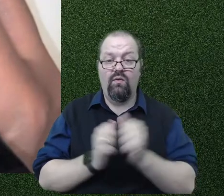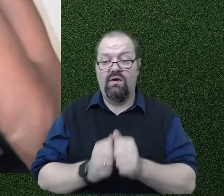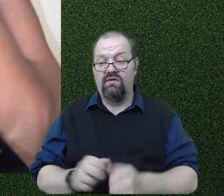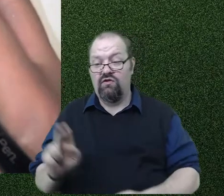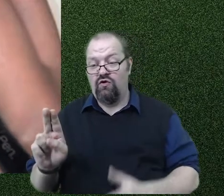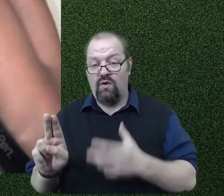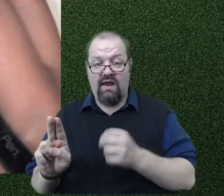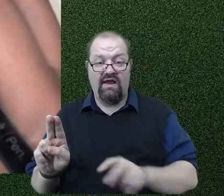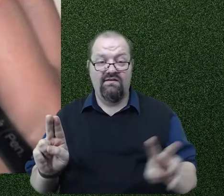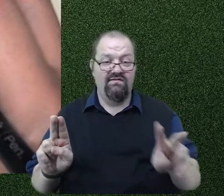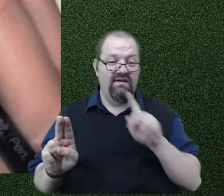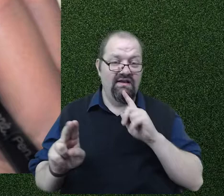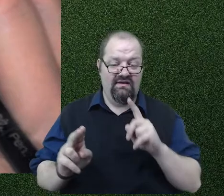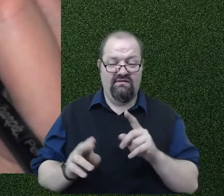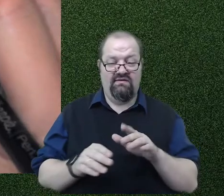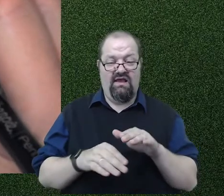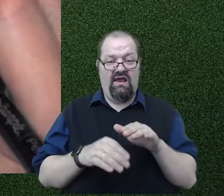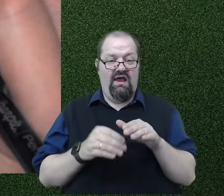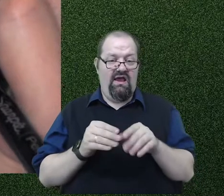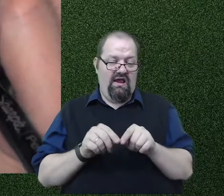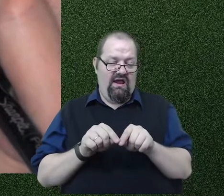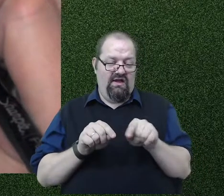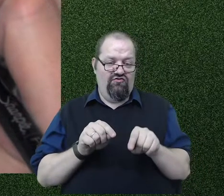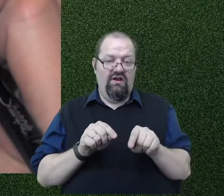as adjacent sides,